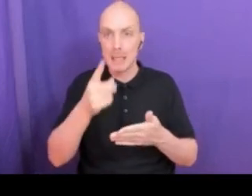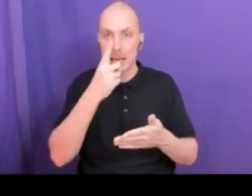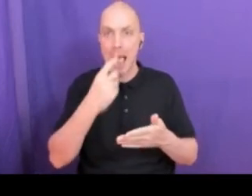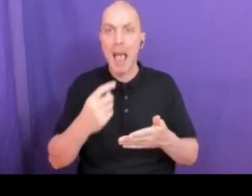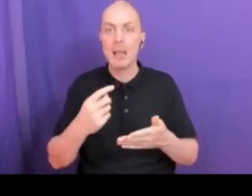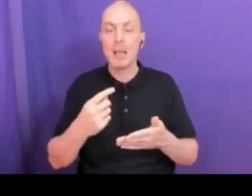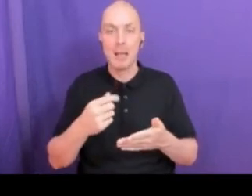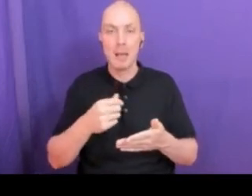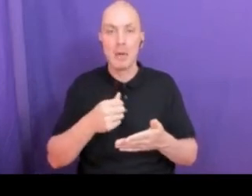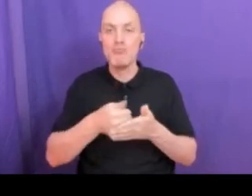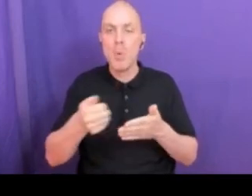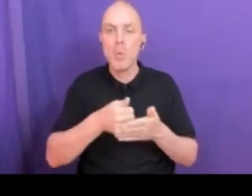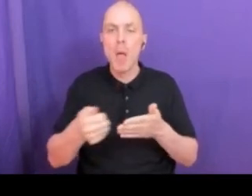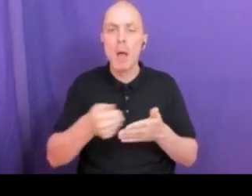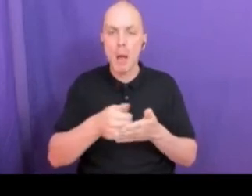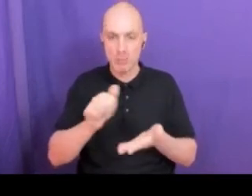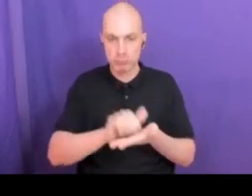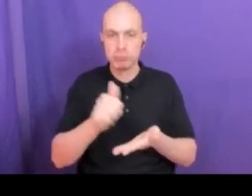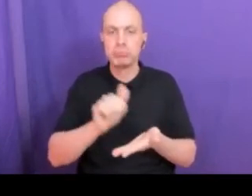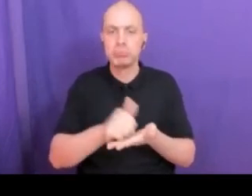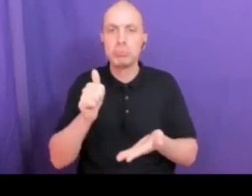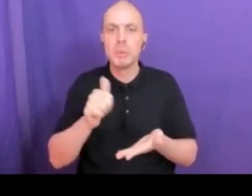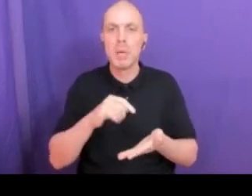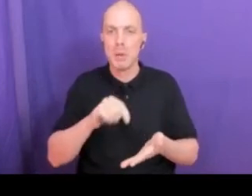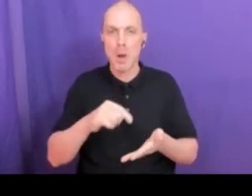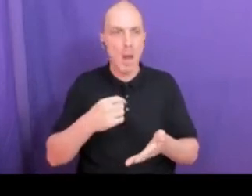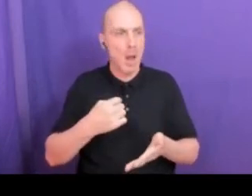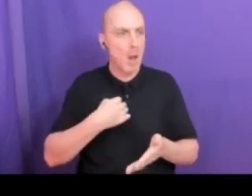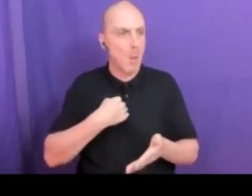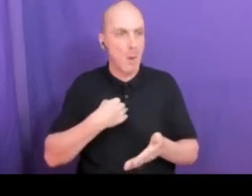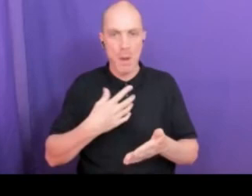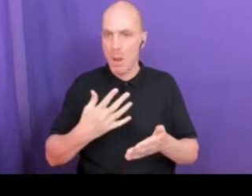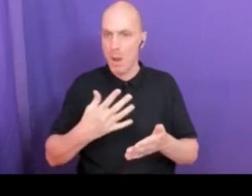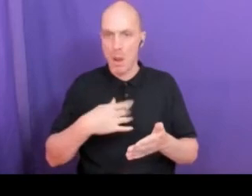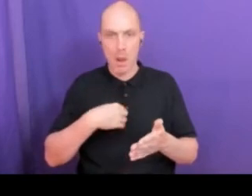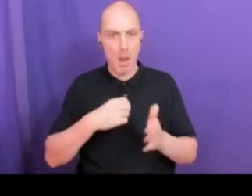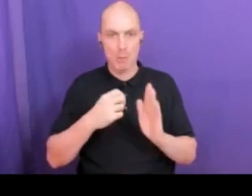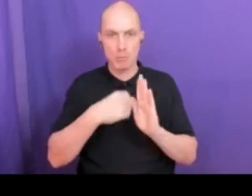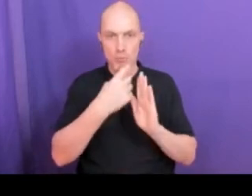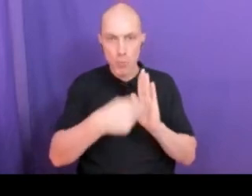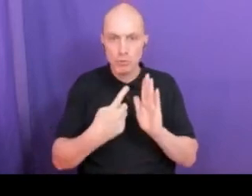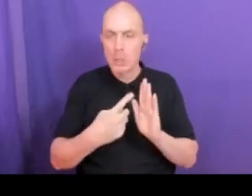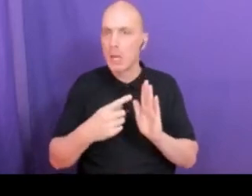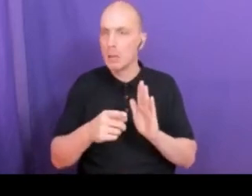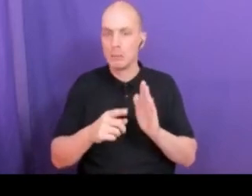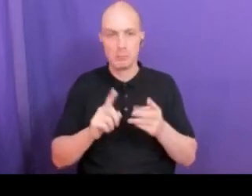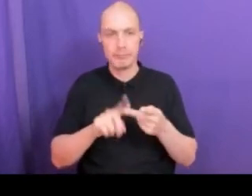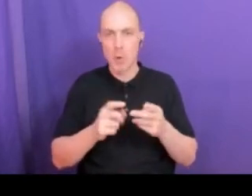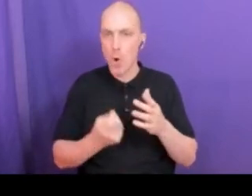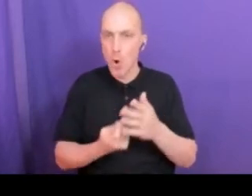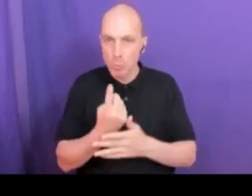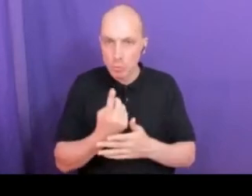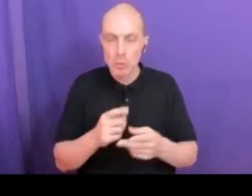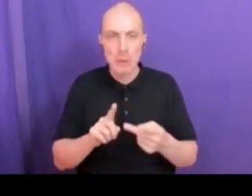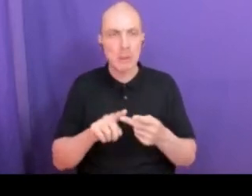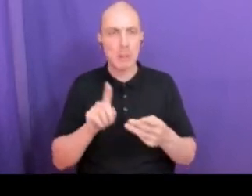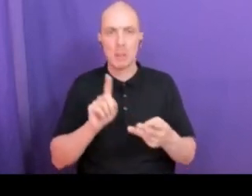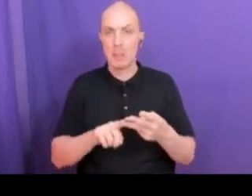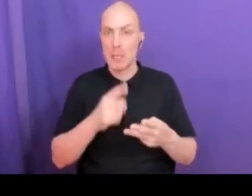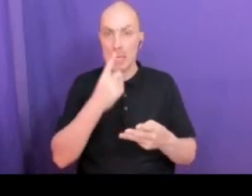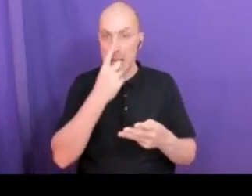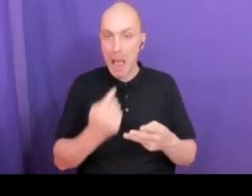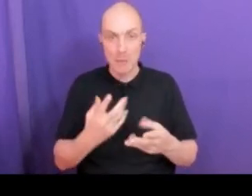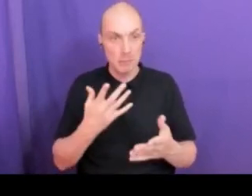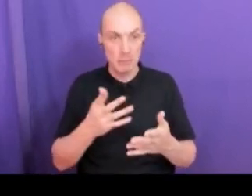our programmes and any kind of upcoming opportunities. We certainly have engagement opportunities in terms of developing our projects and our